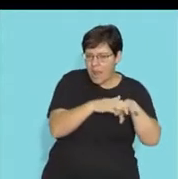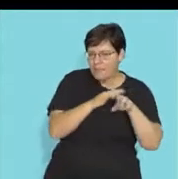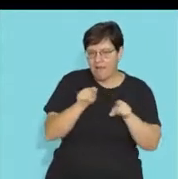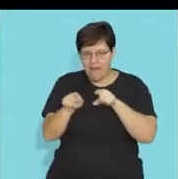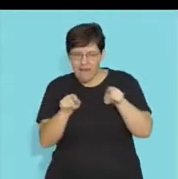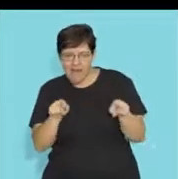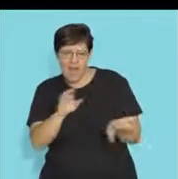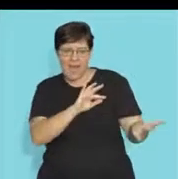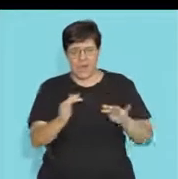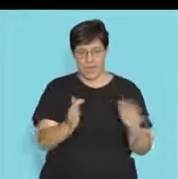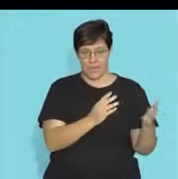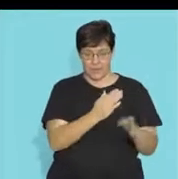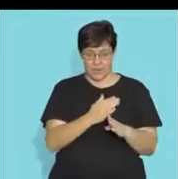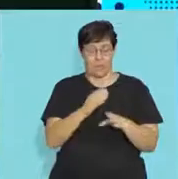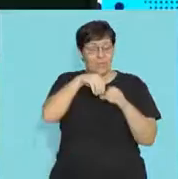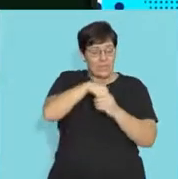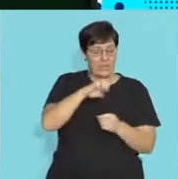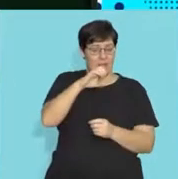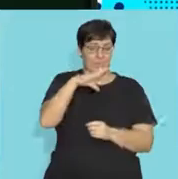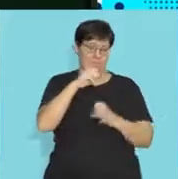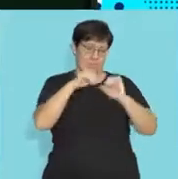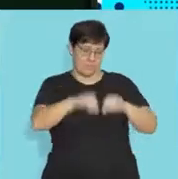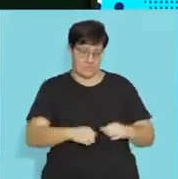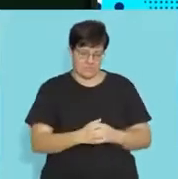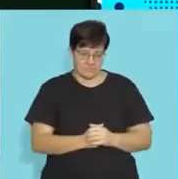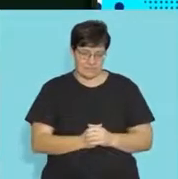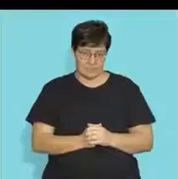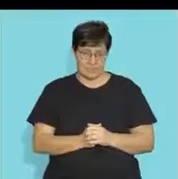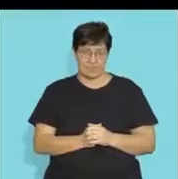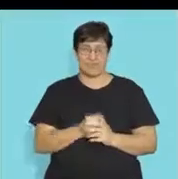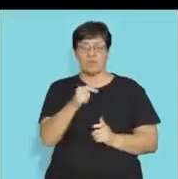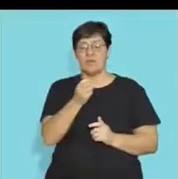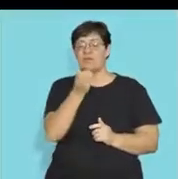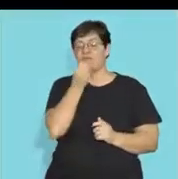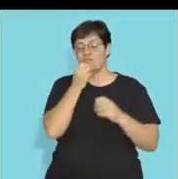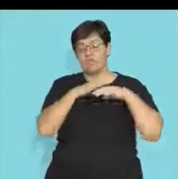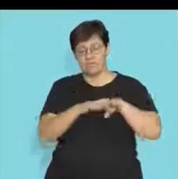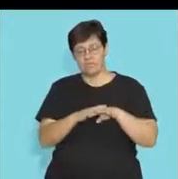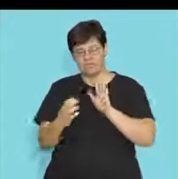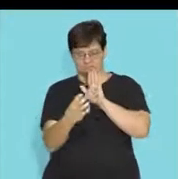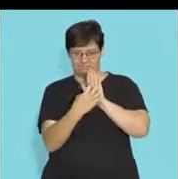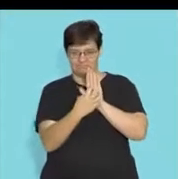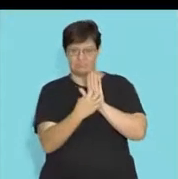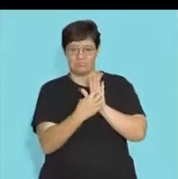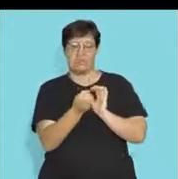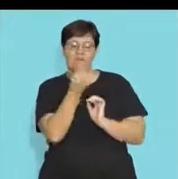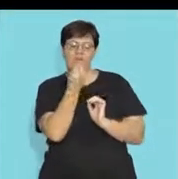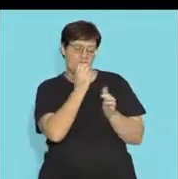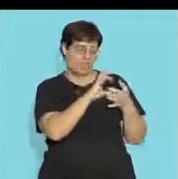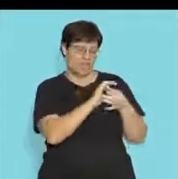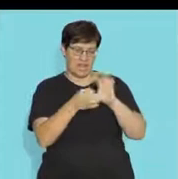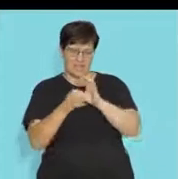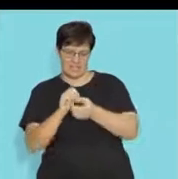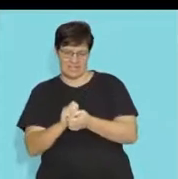between different species or organisms in an ecosystem. So a food web is a diagram that shows how several